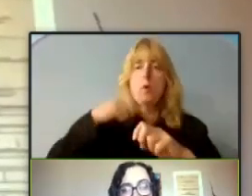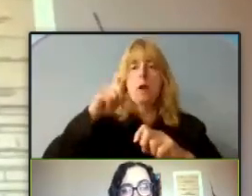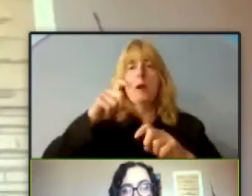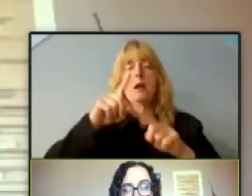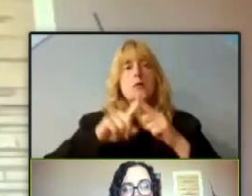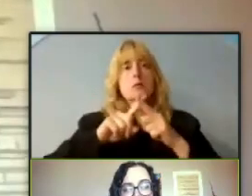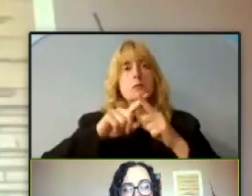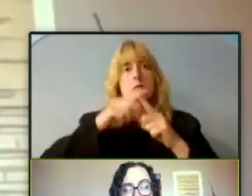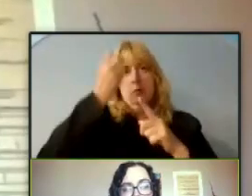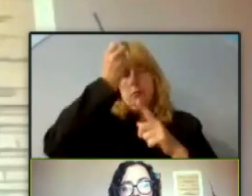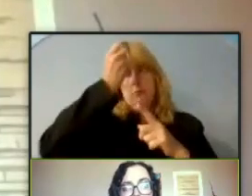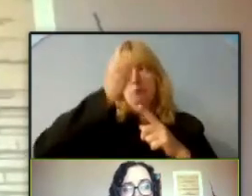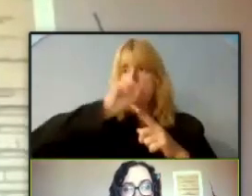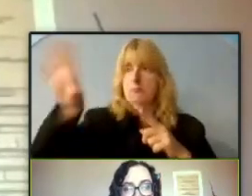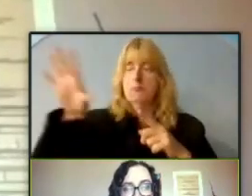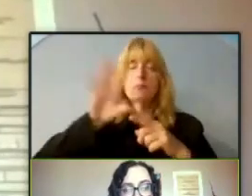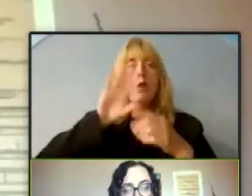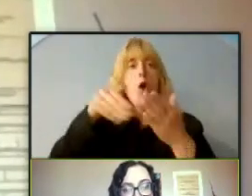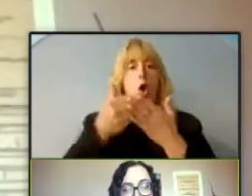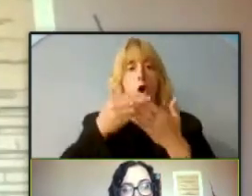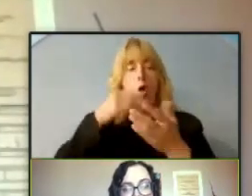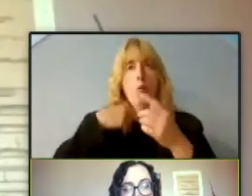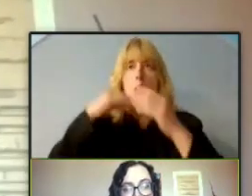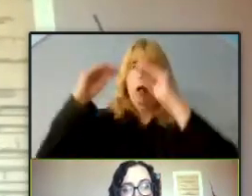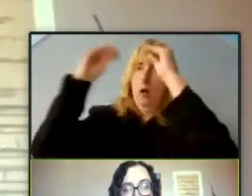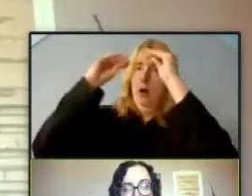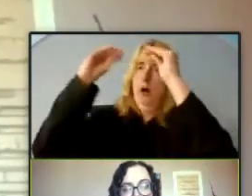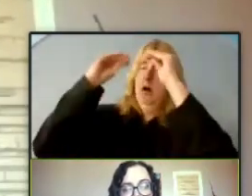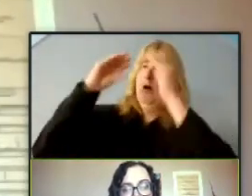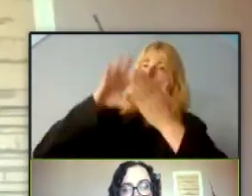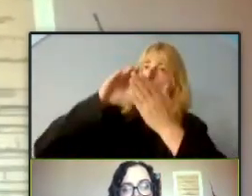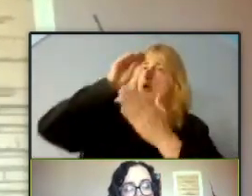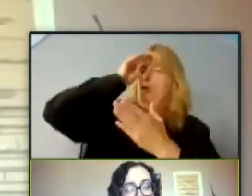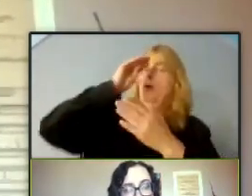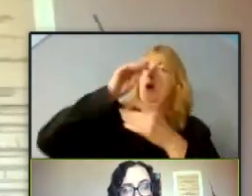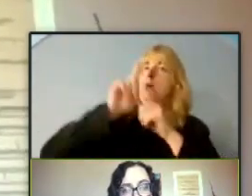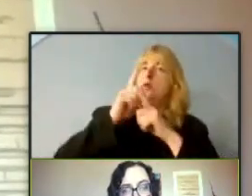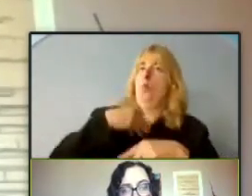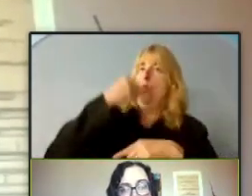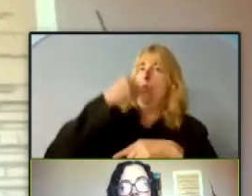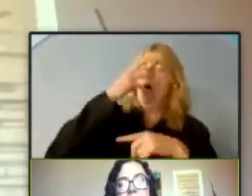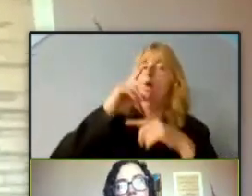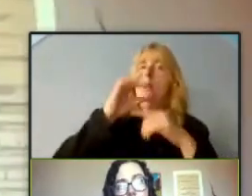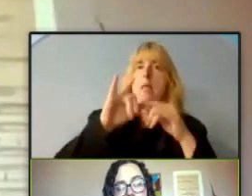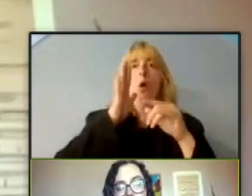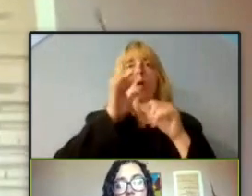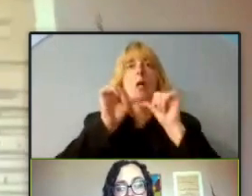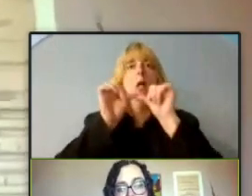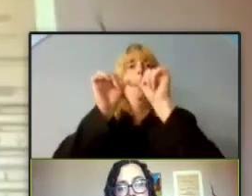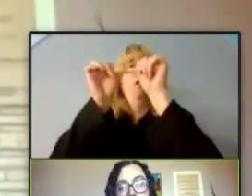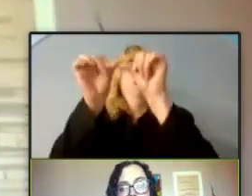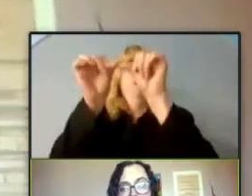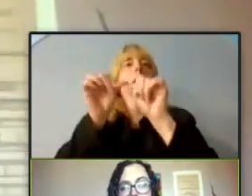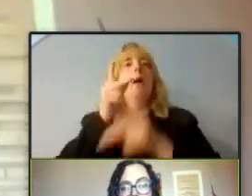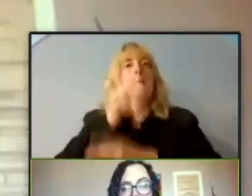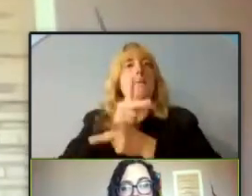to undo the ways in which we hold up and benefit from racism. Dismantling white supremacy is our job. We built